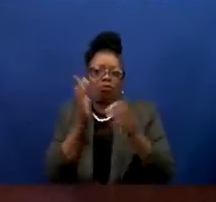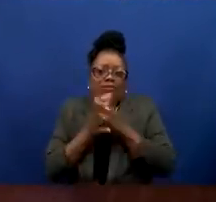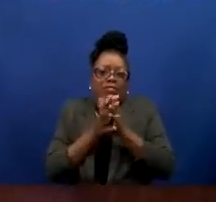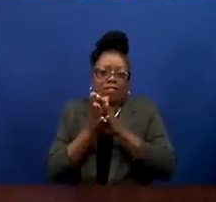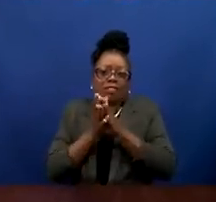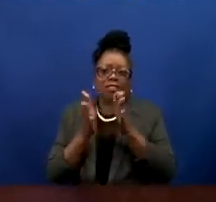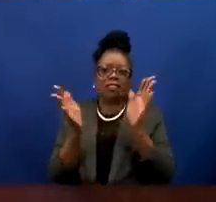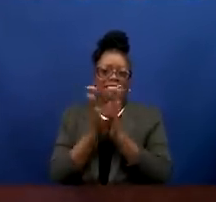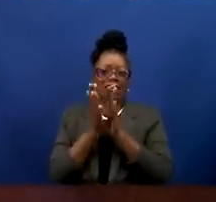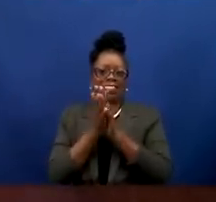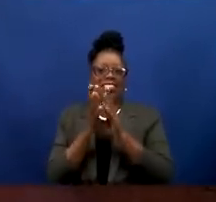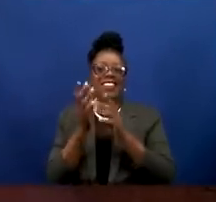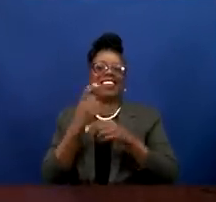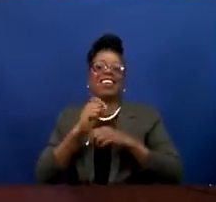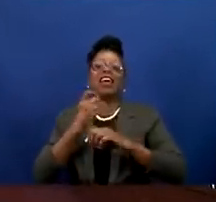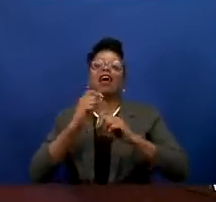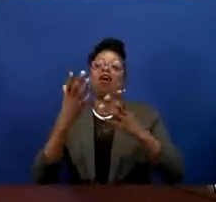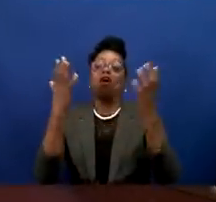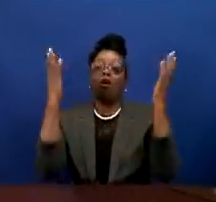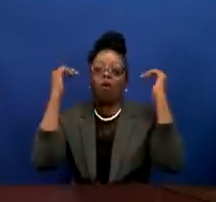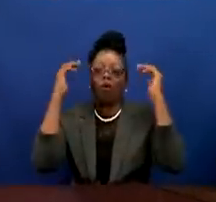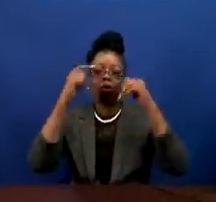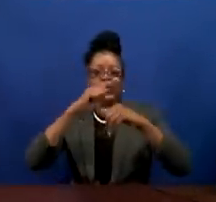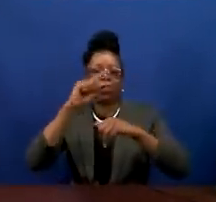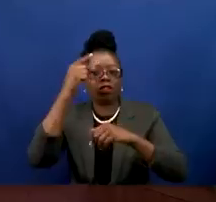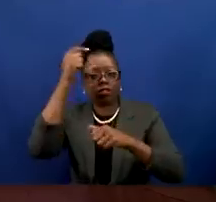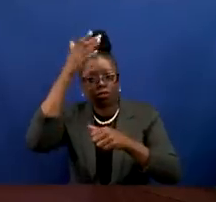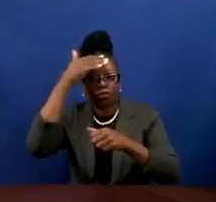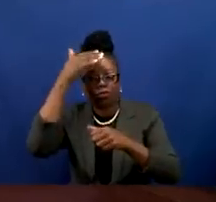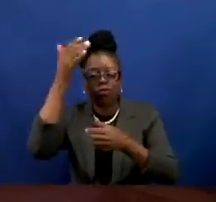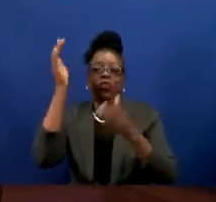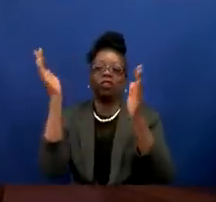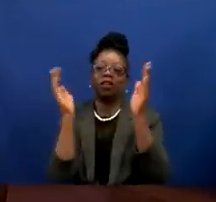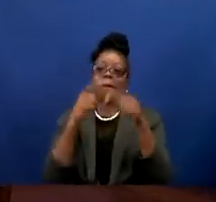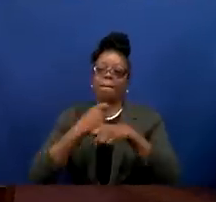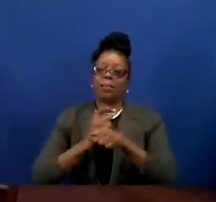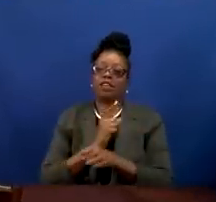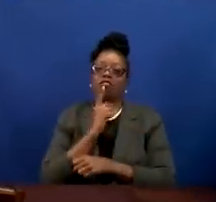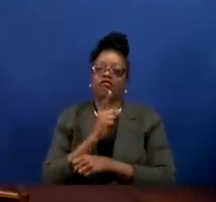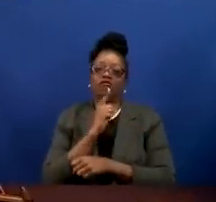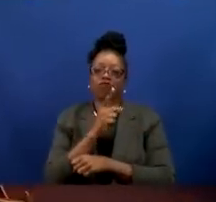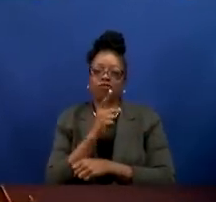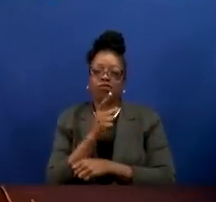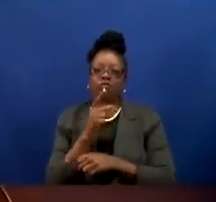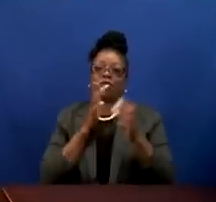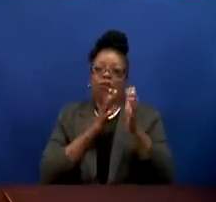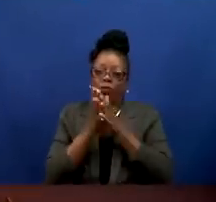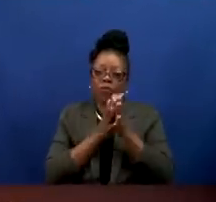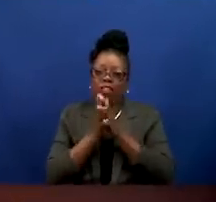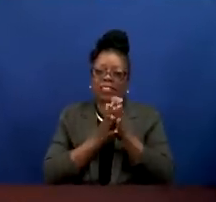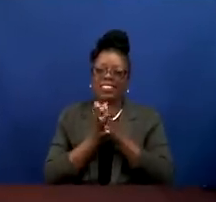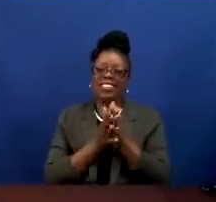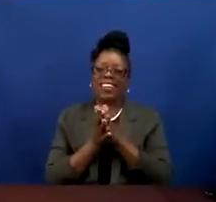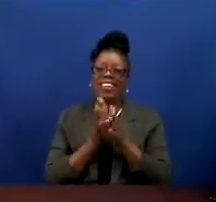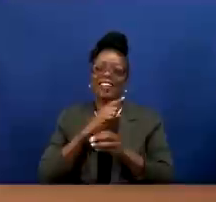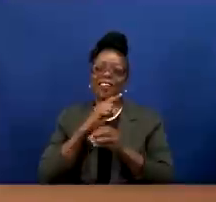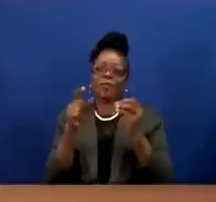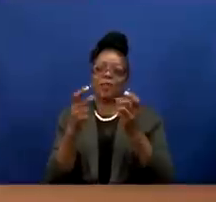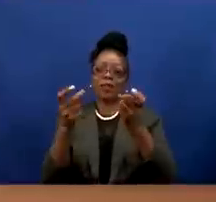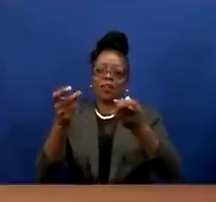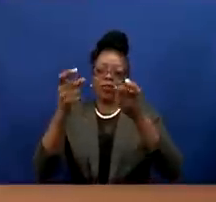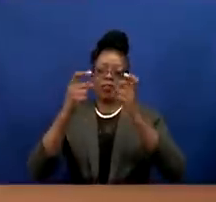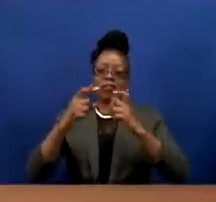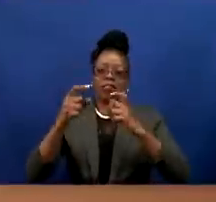kind of weak. There we go. Okay, just making sure. Just making sure. We're excited about giving unto God because God has